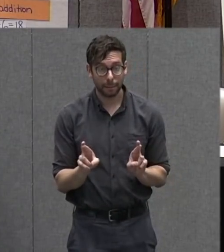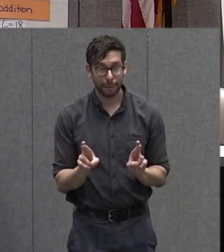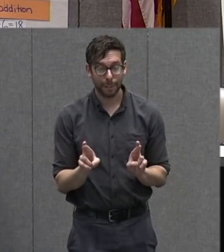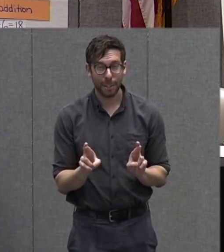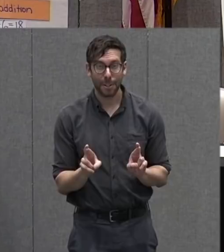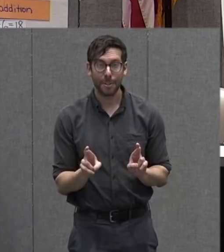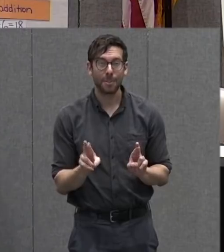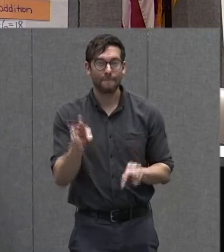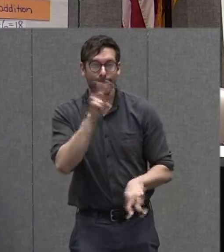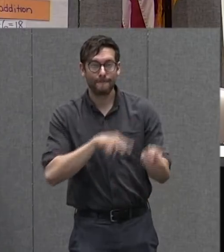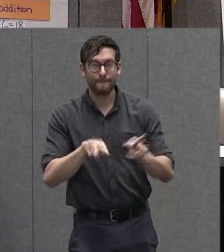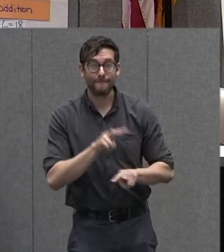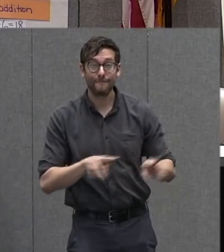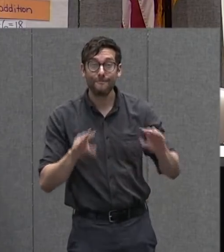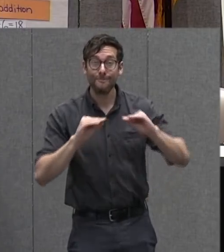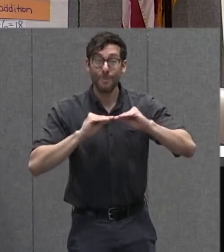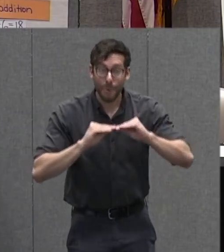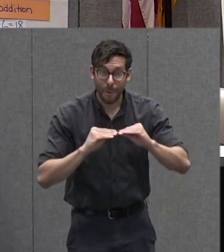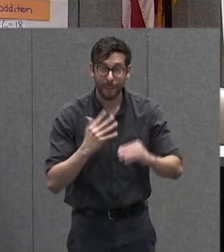5s?